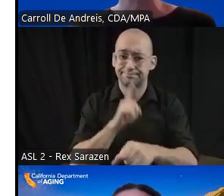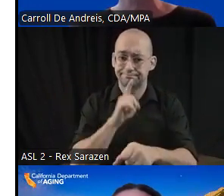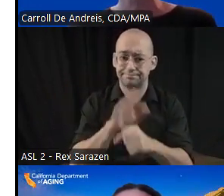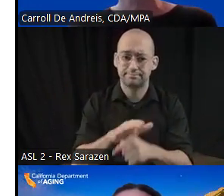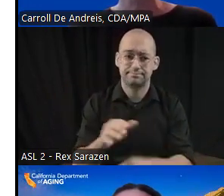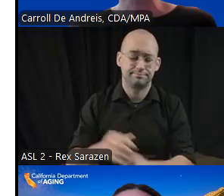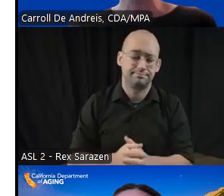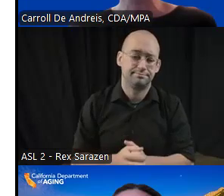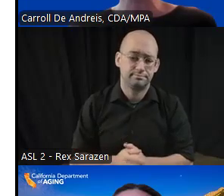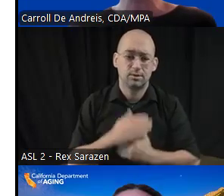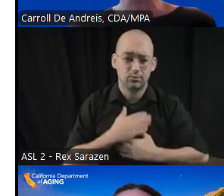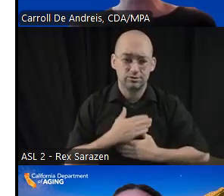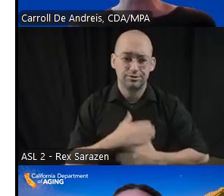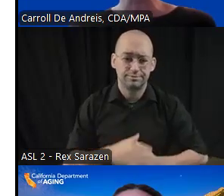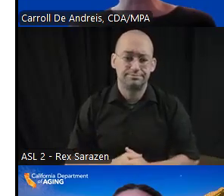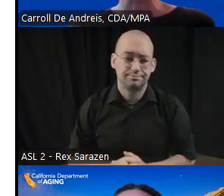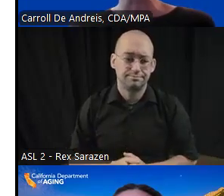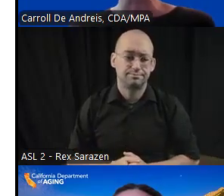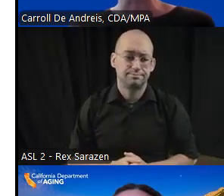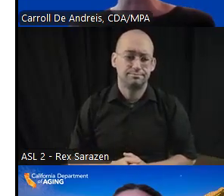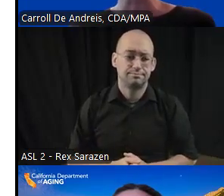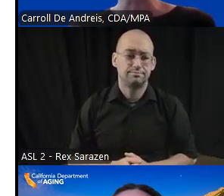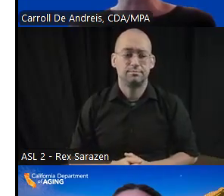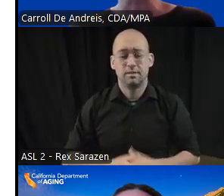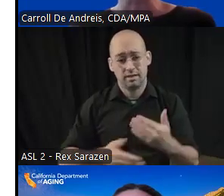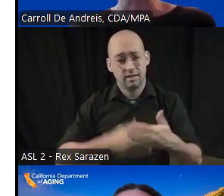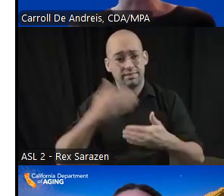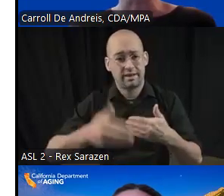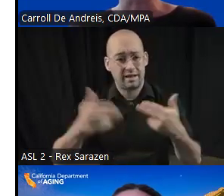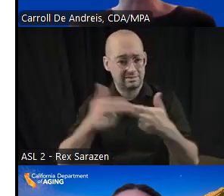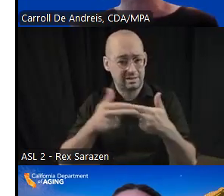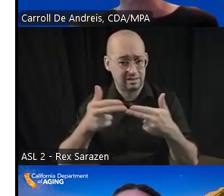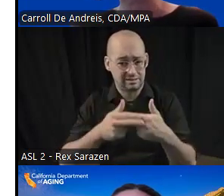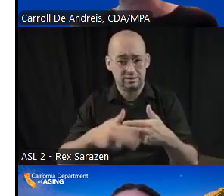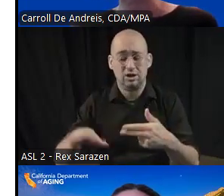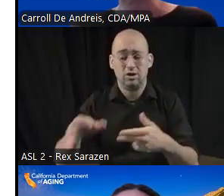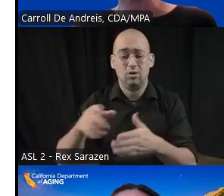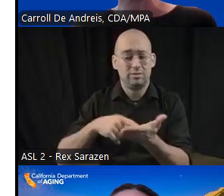it. And so if we go to the next slide, we will talk about,